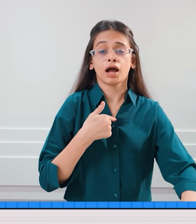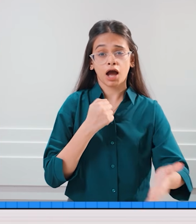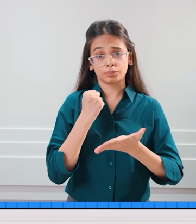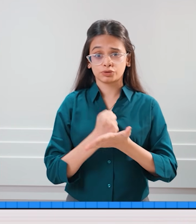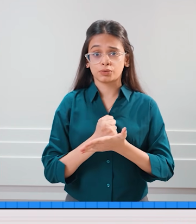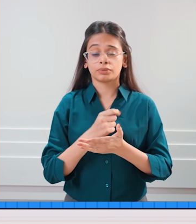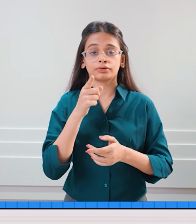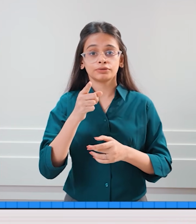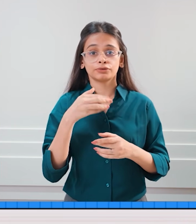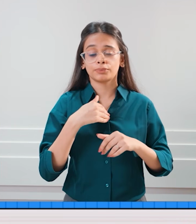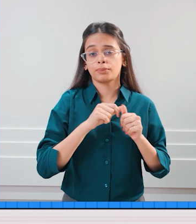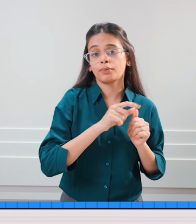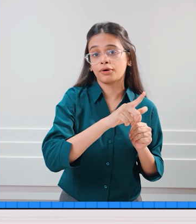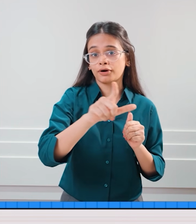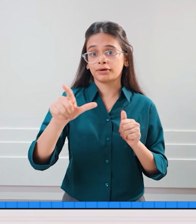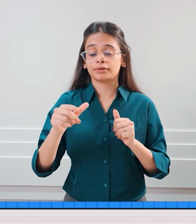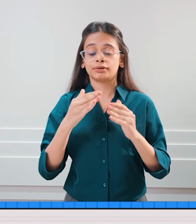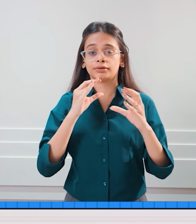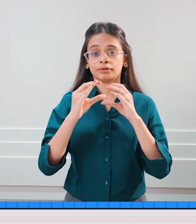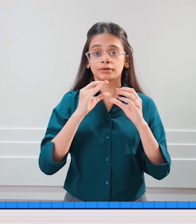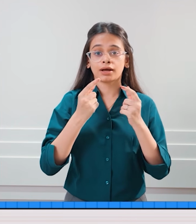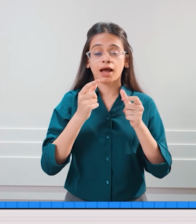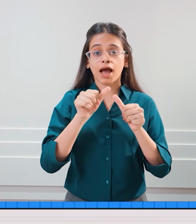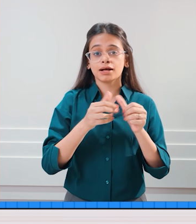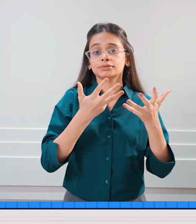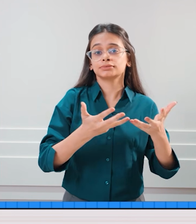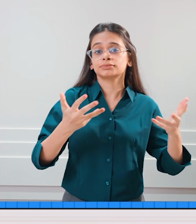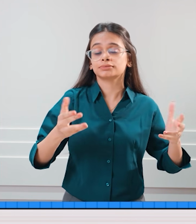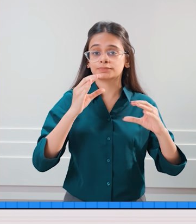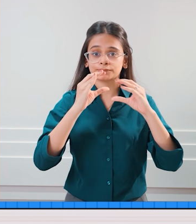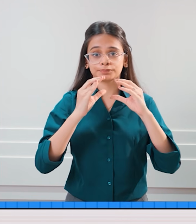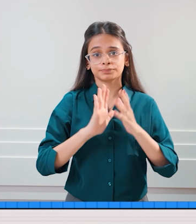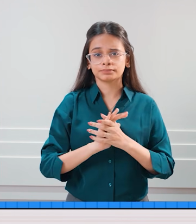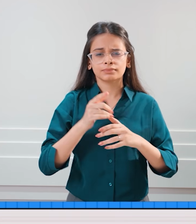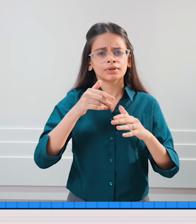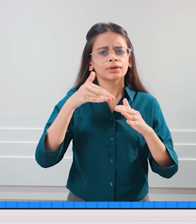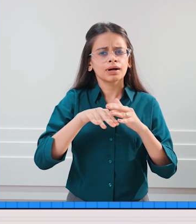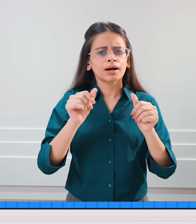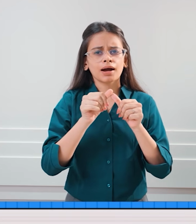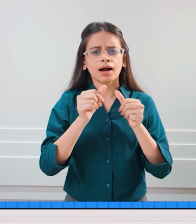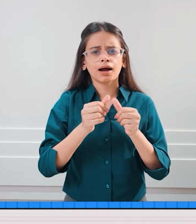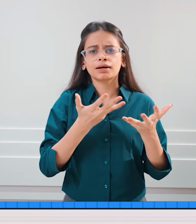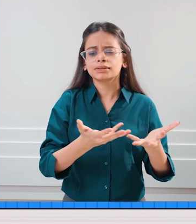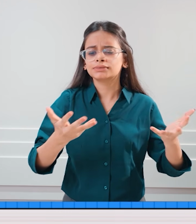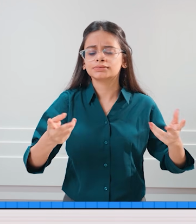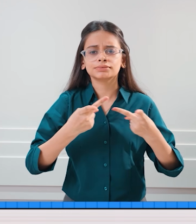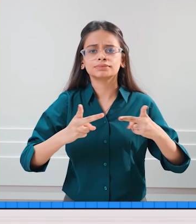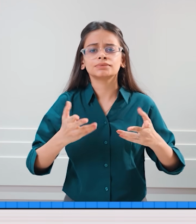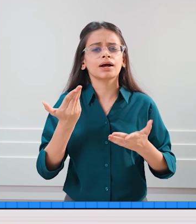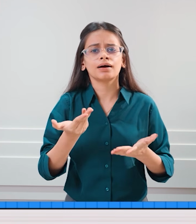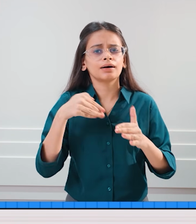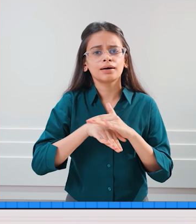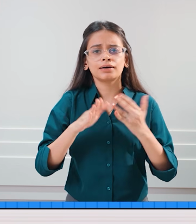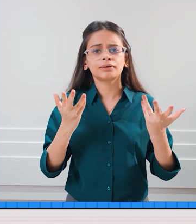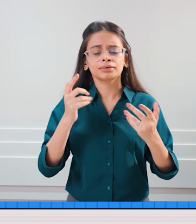I'm sure all of us have used the word asset in many financial conversations. But have you ever wondered what really an asset is